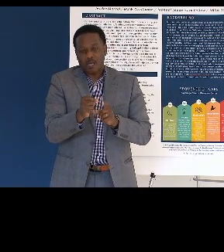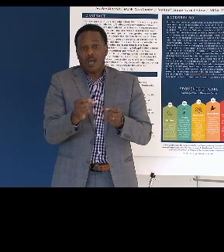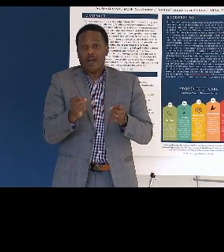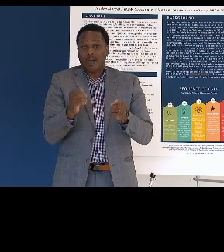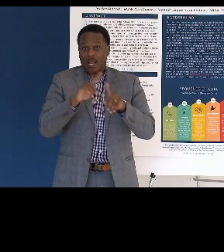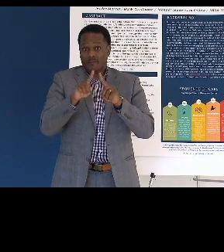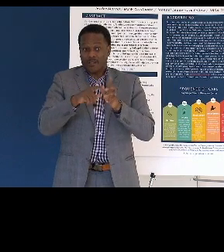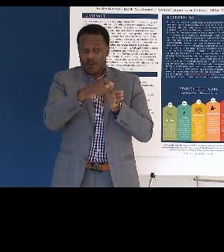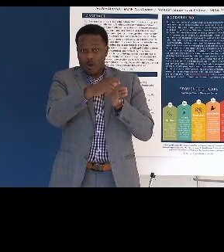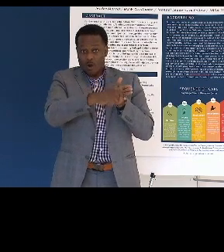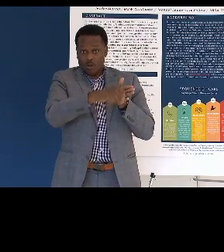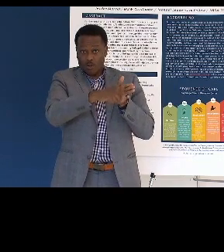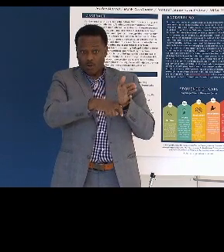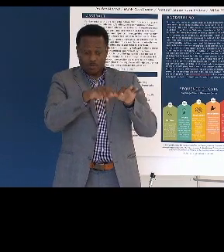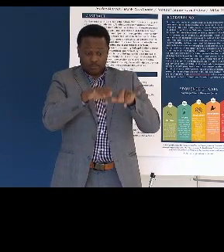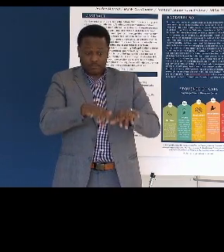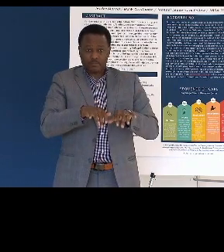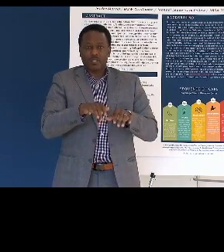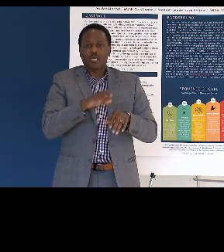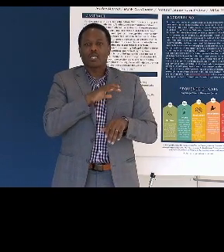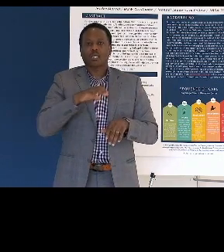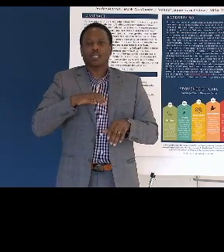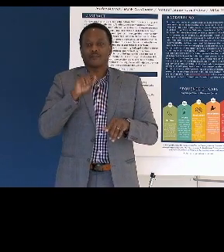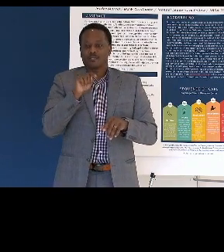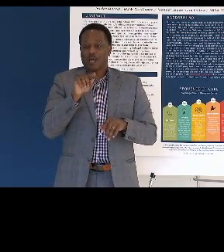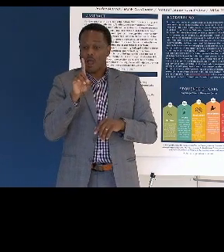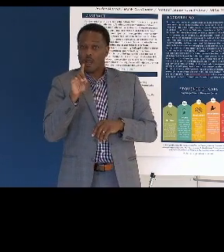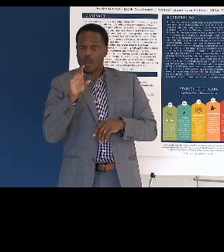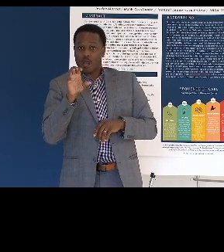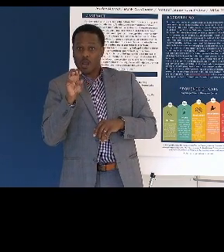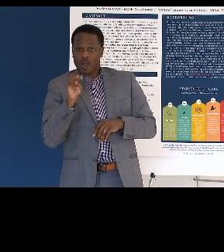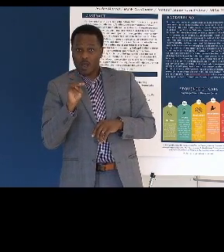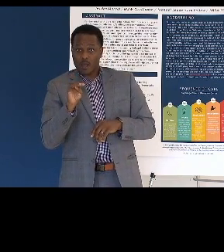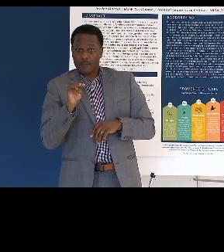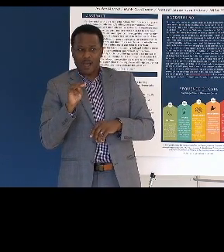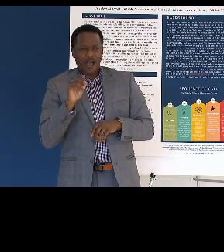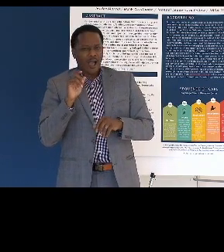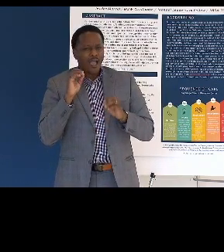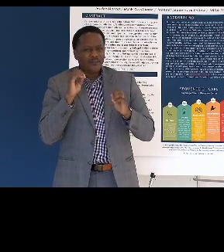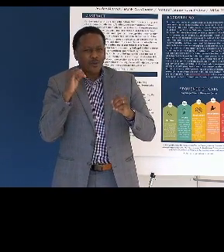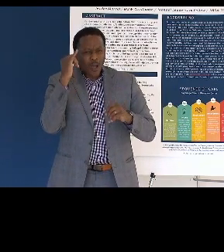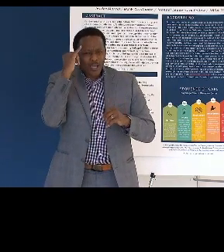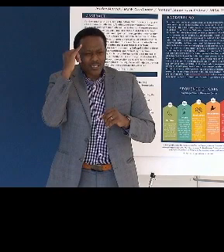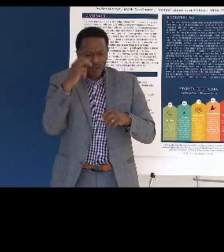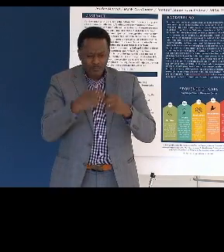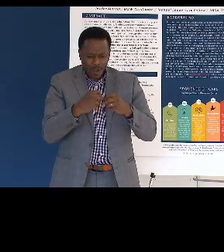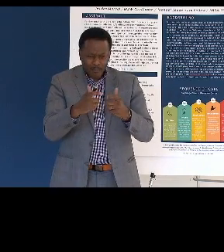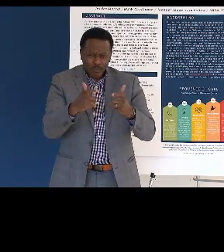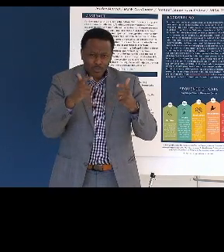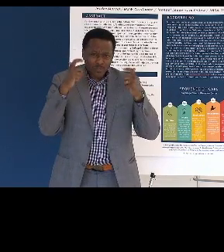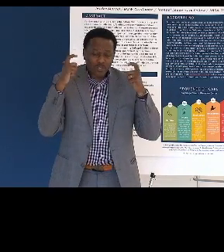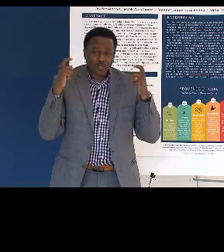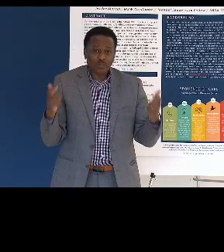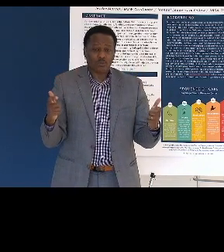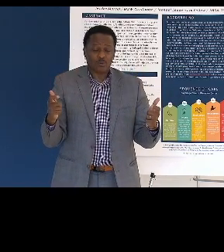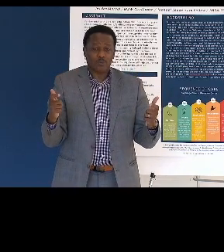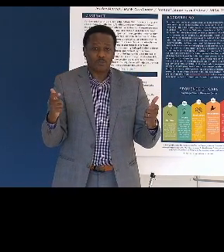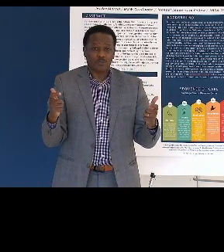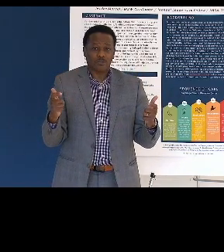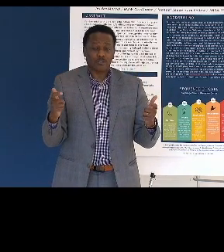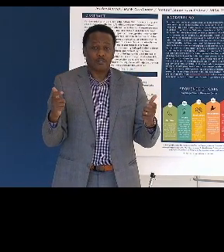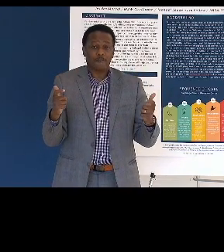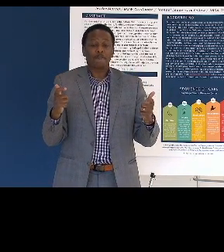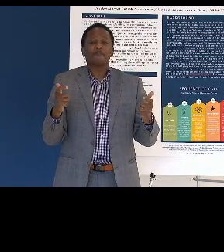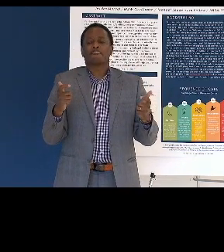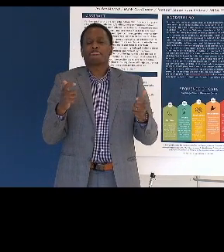out in Cleveland.com regarding this, so I'd had no idea how massive this was. So I often